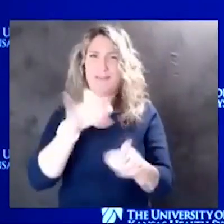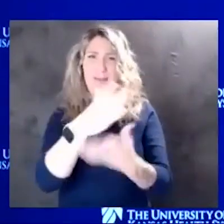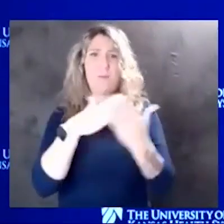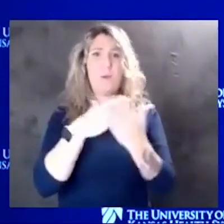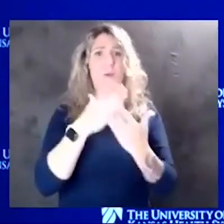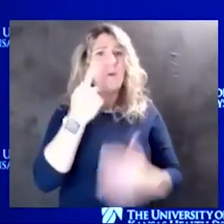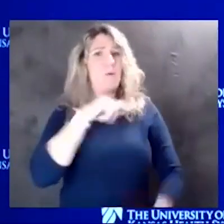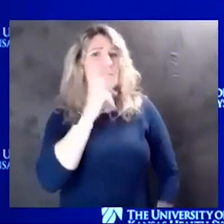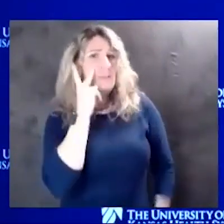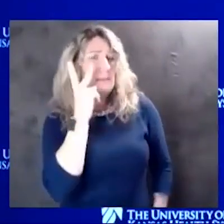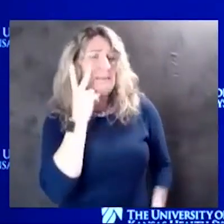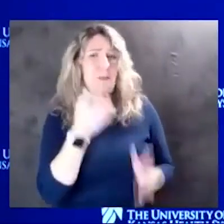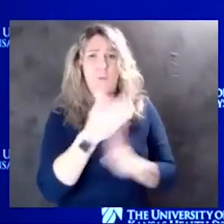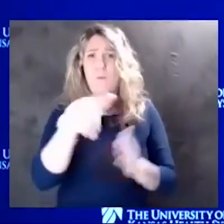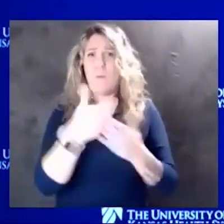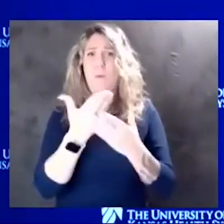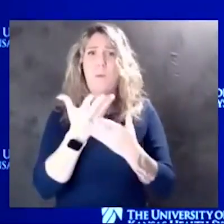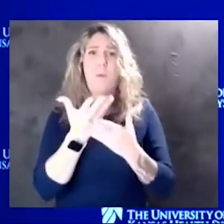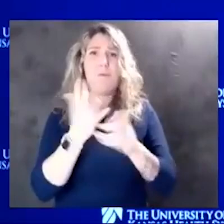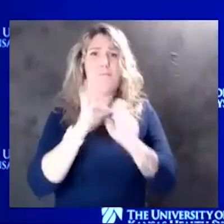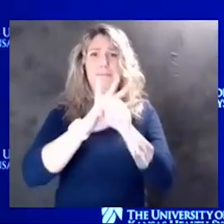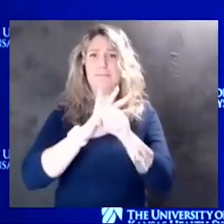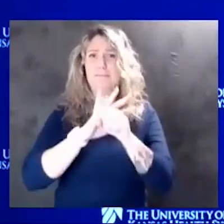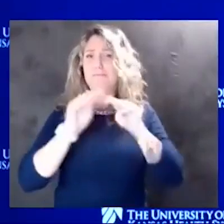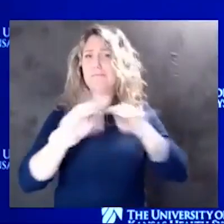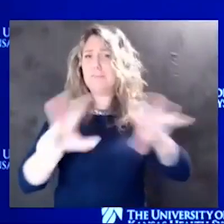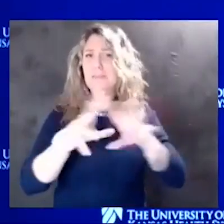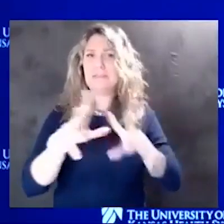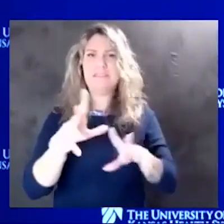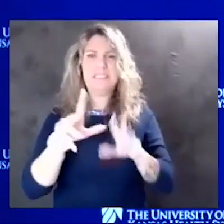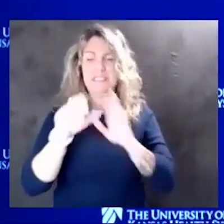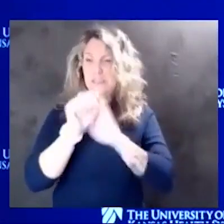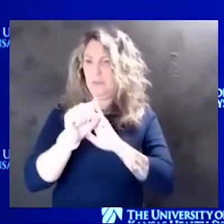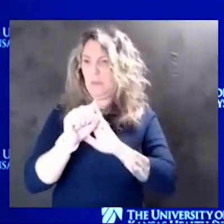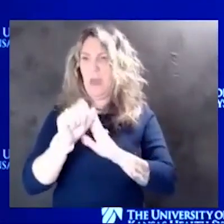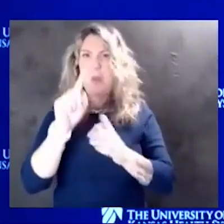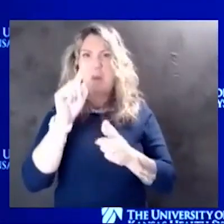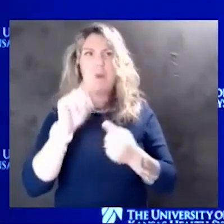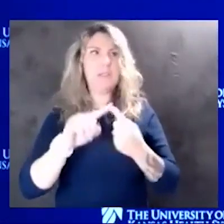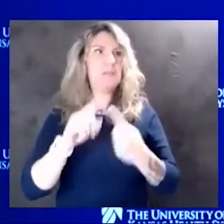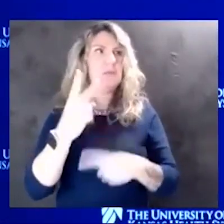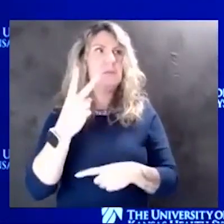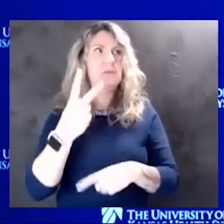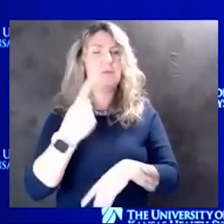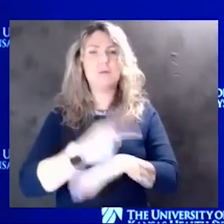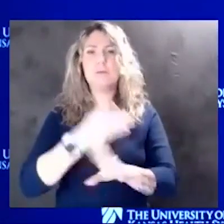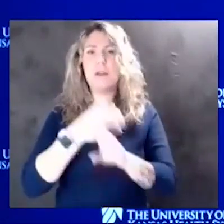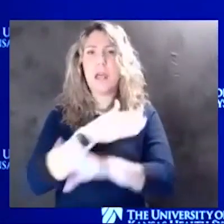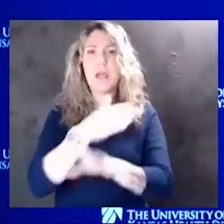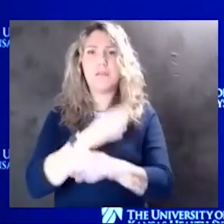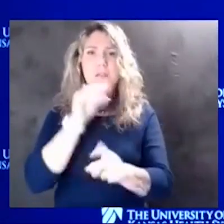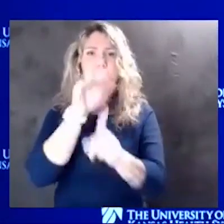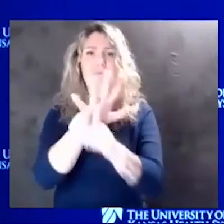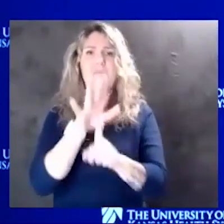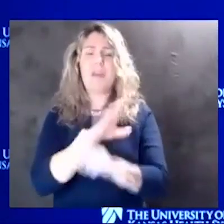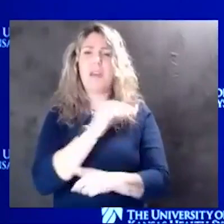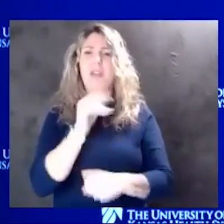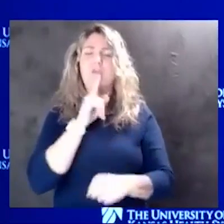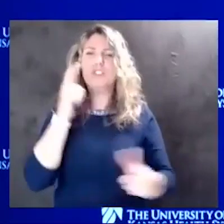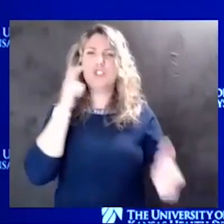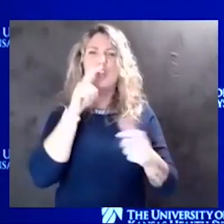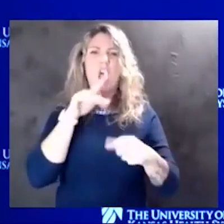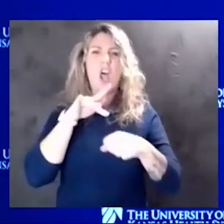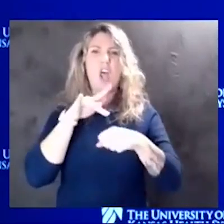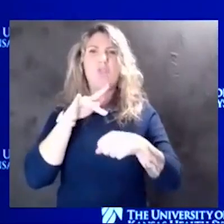the pandemic, people were getting symptomatic 1 or 2 days after exposure, and there was a large early study published